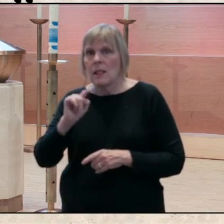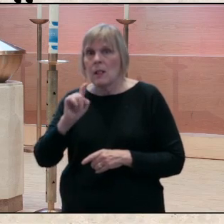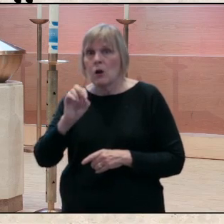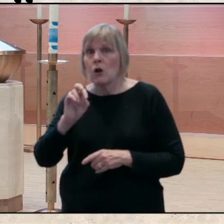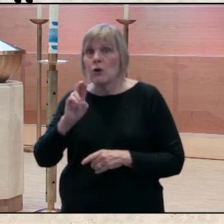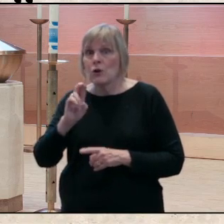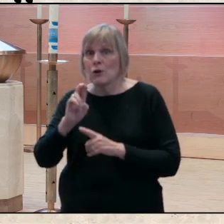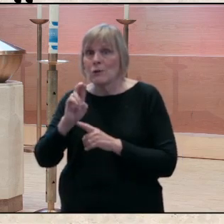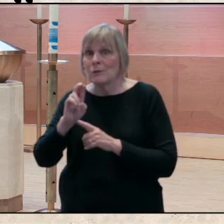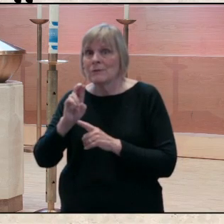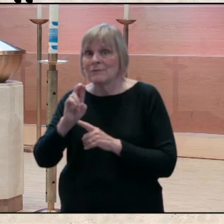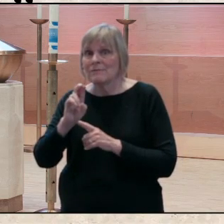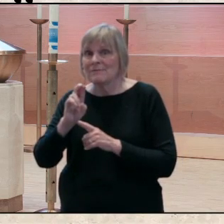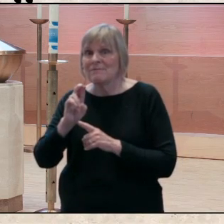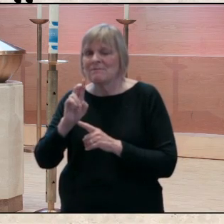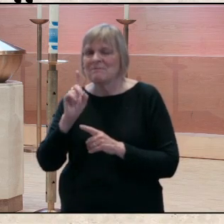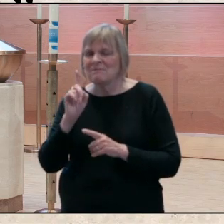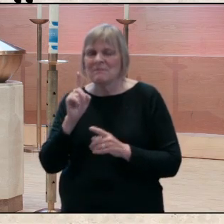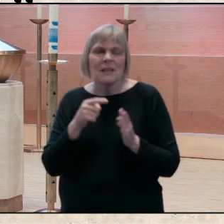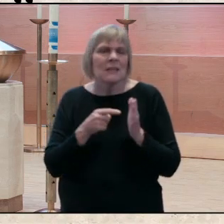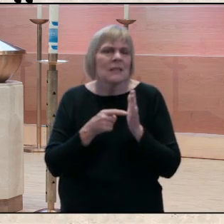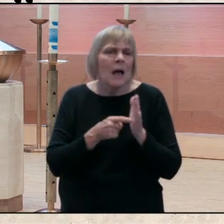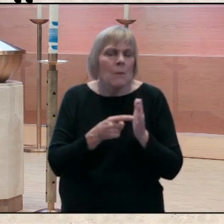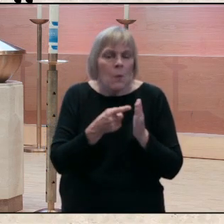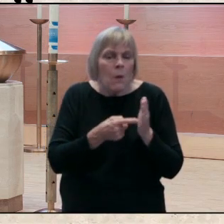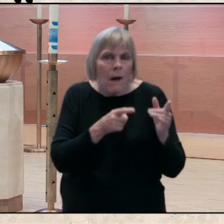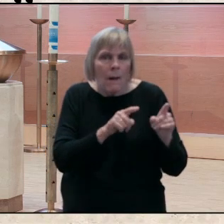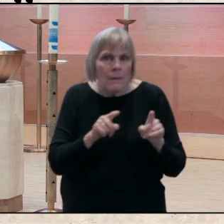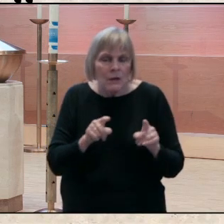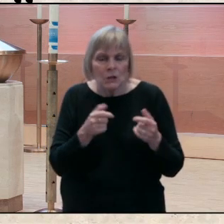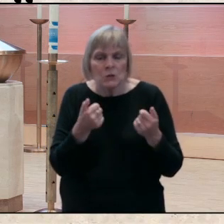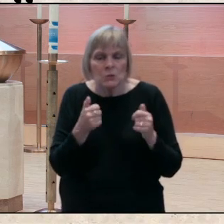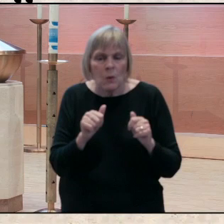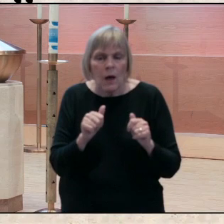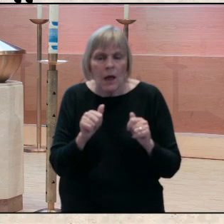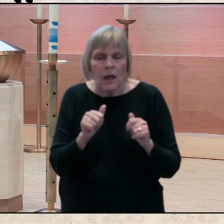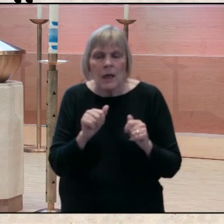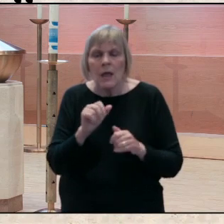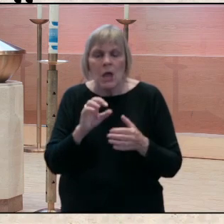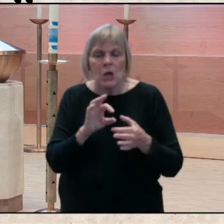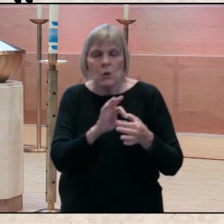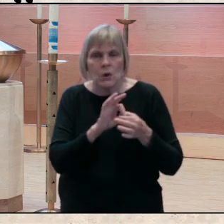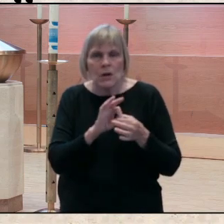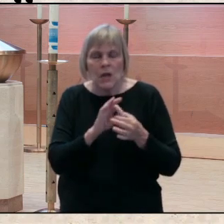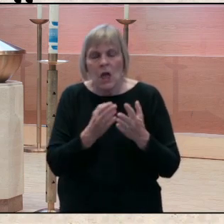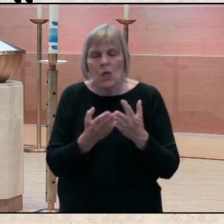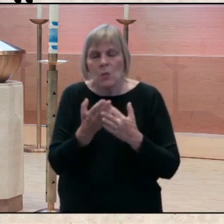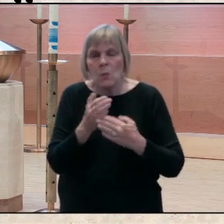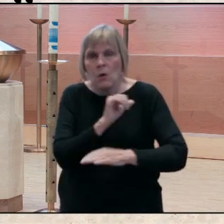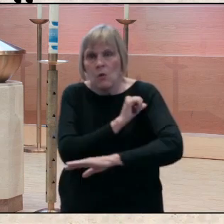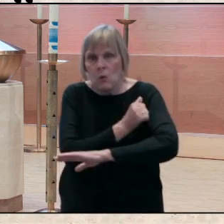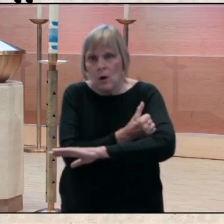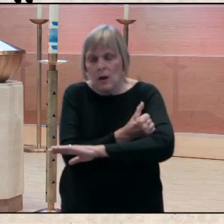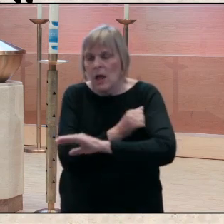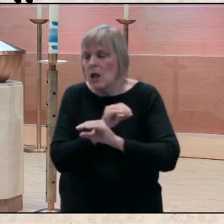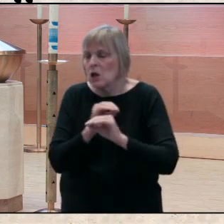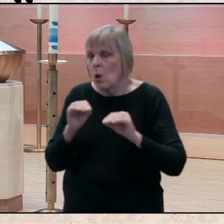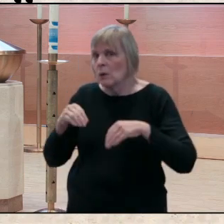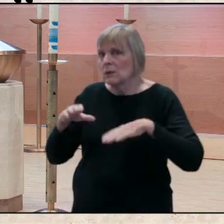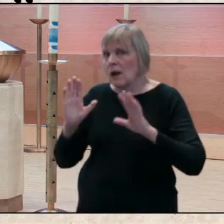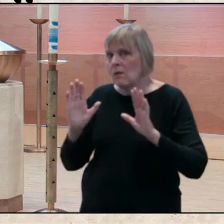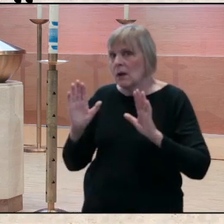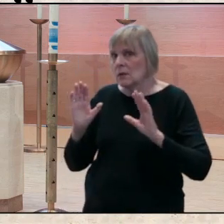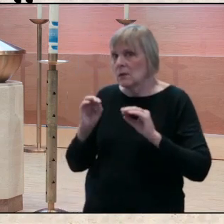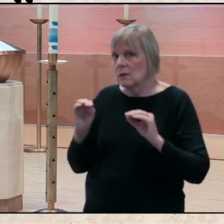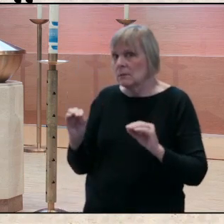You see, this is the example of what happens when you try to bring about unity through authority, but no